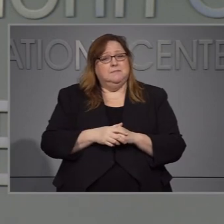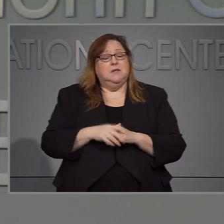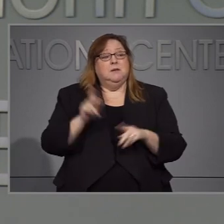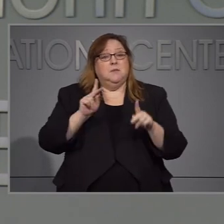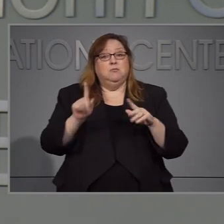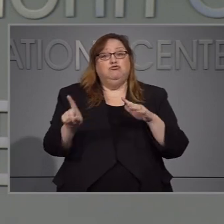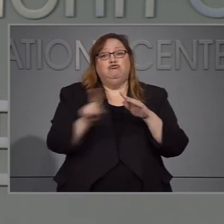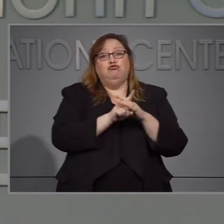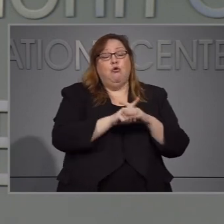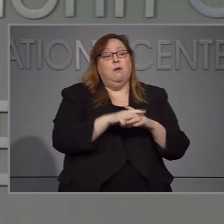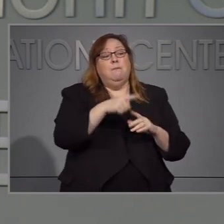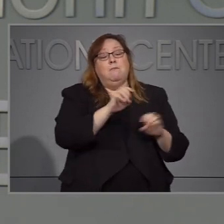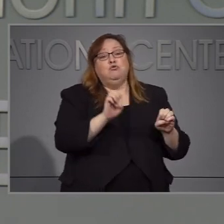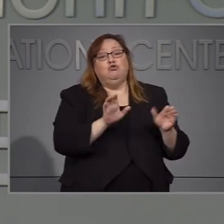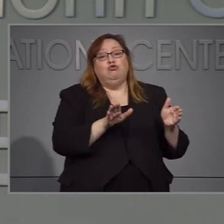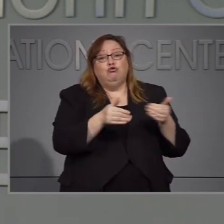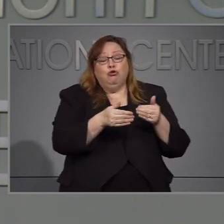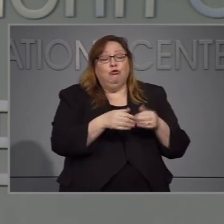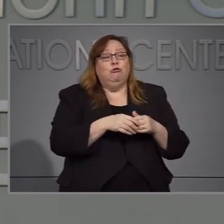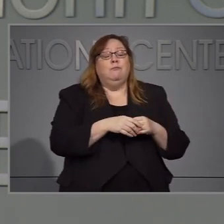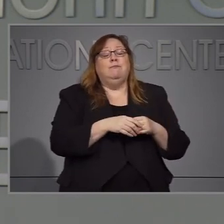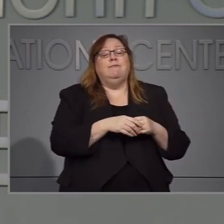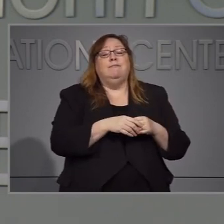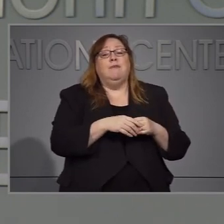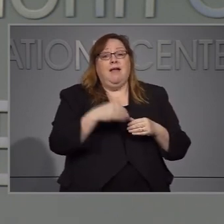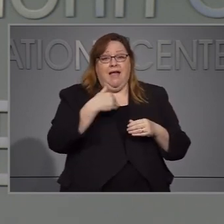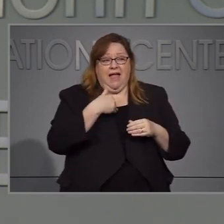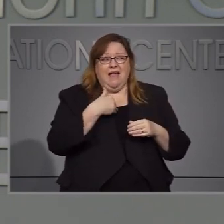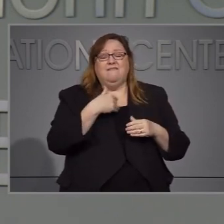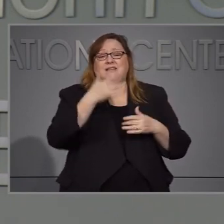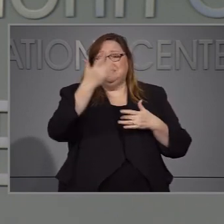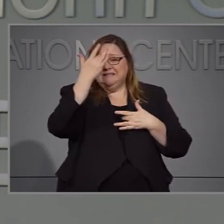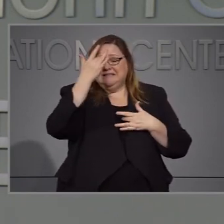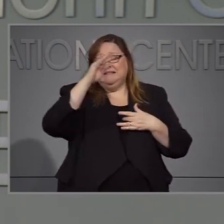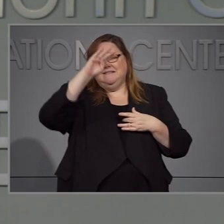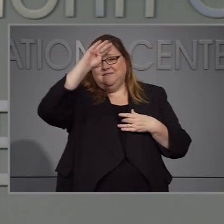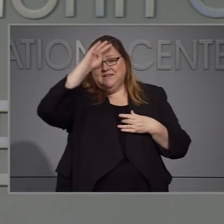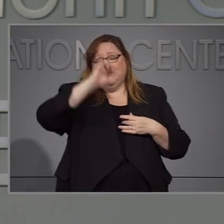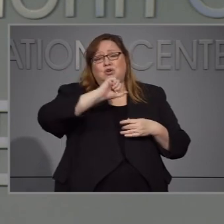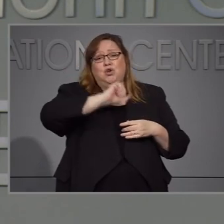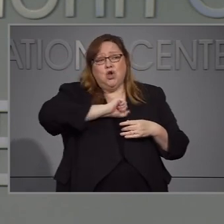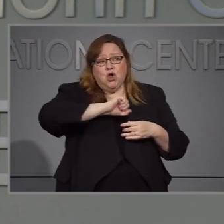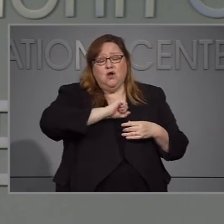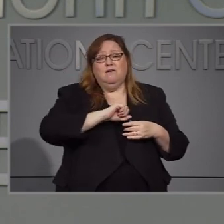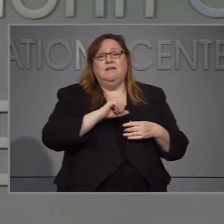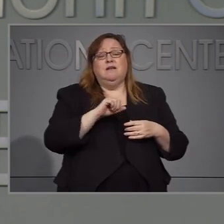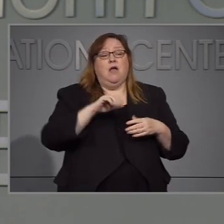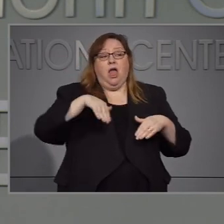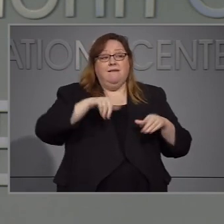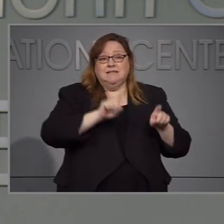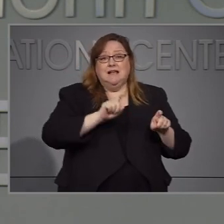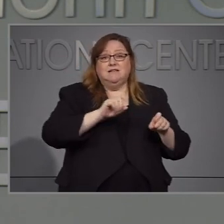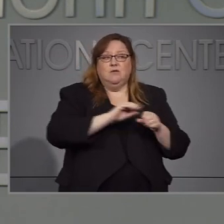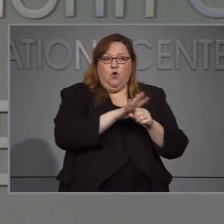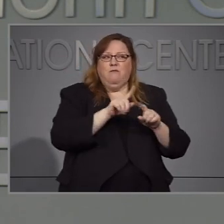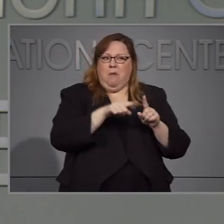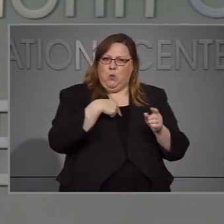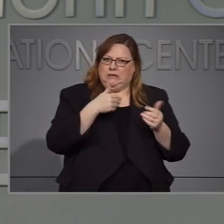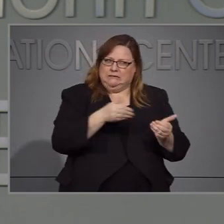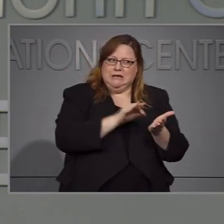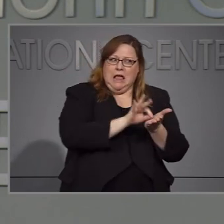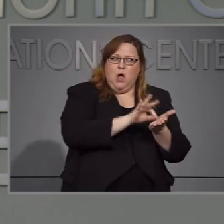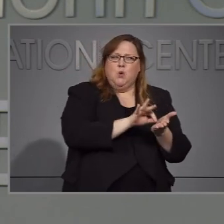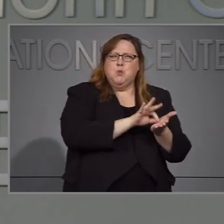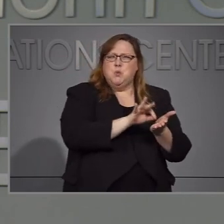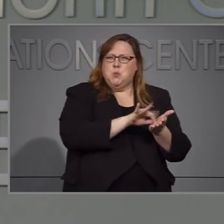with COVID-like symptoms, and that's on the rise. And so those numbers continue to be concerning,